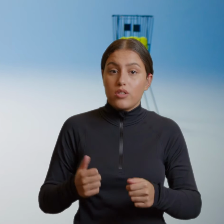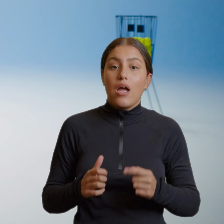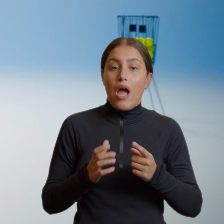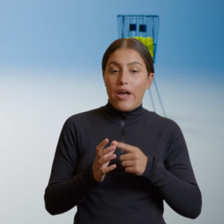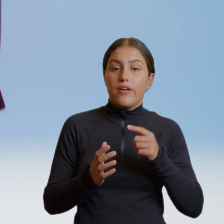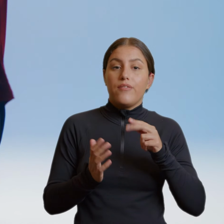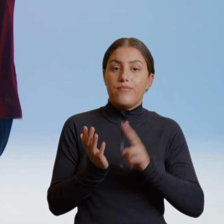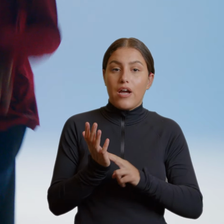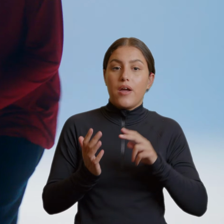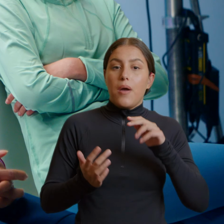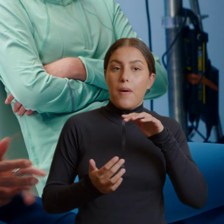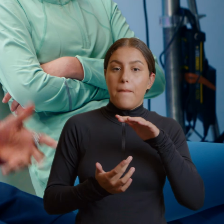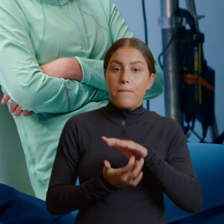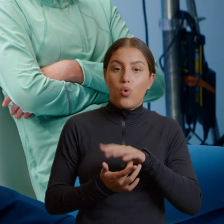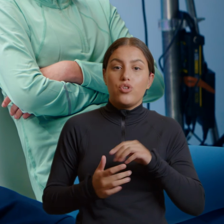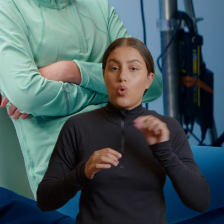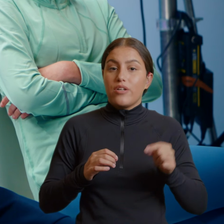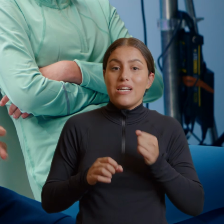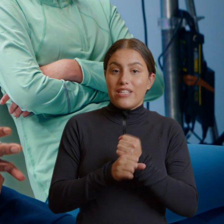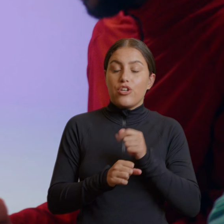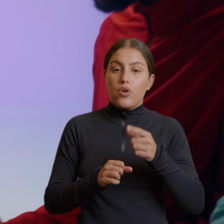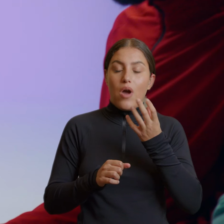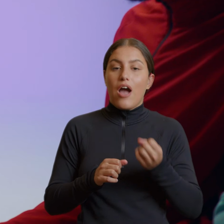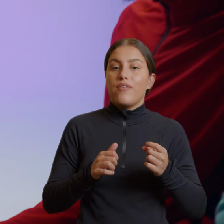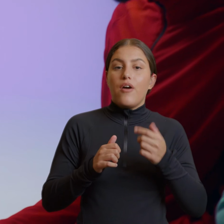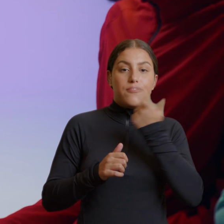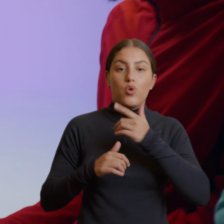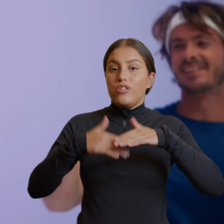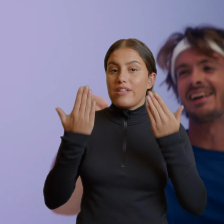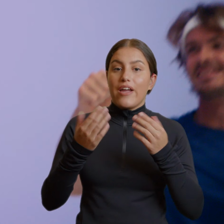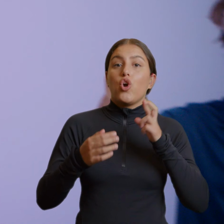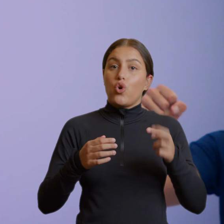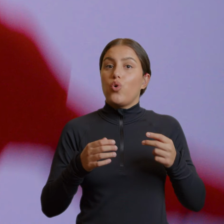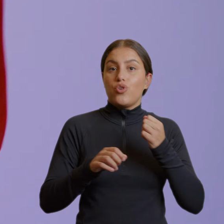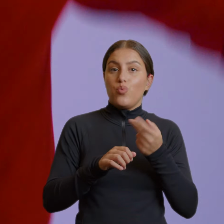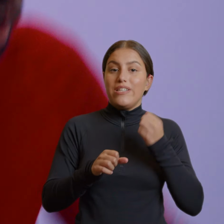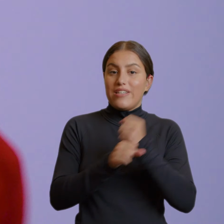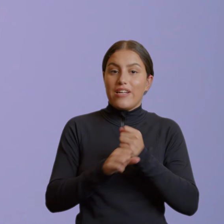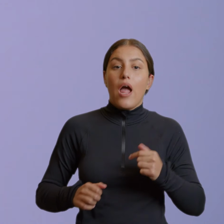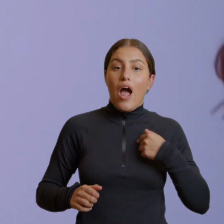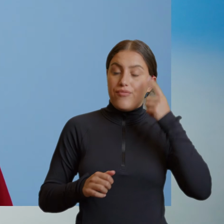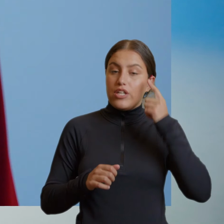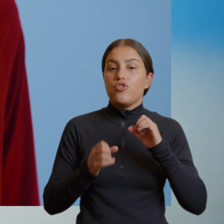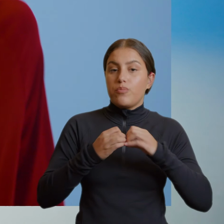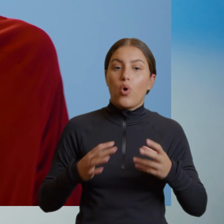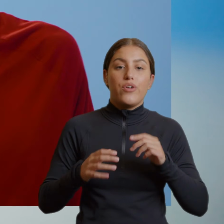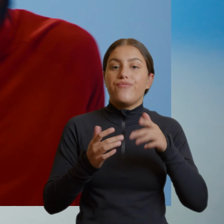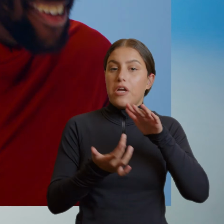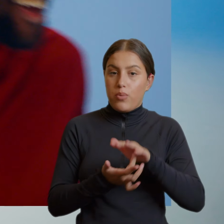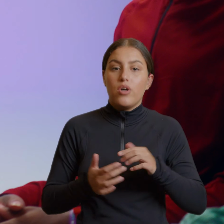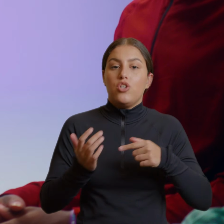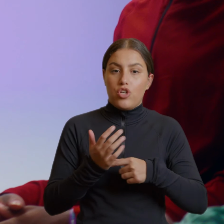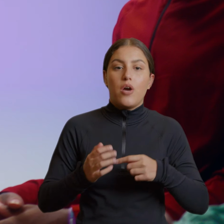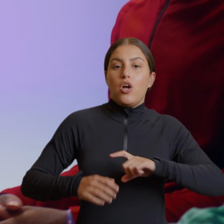I was adapting. I was learning through the process and it felt really good. A very important question comes now.